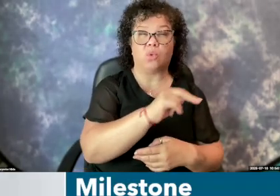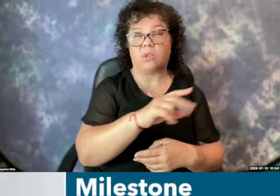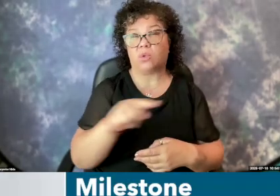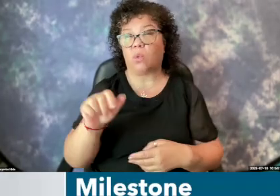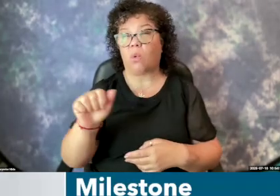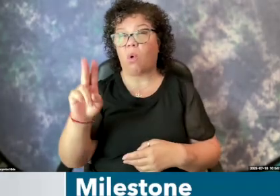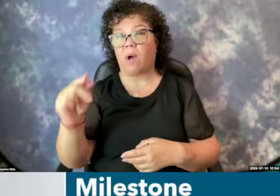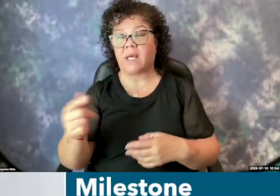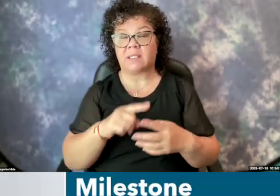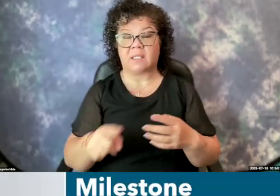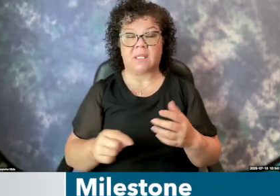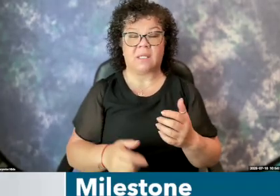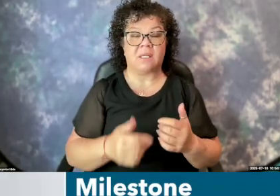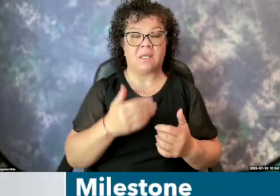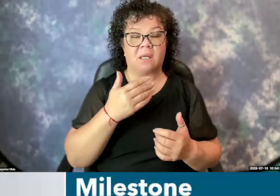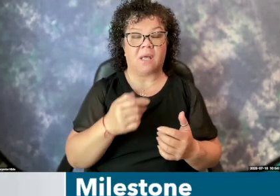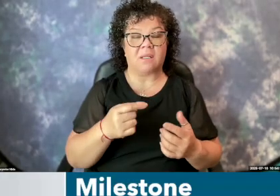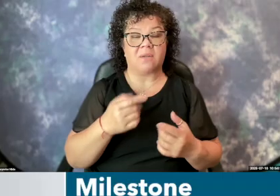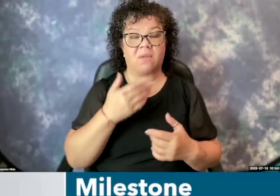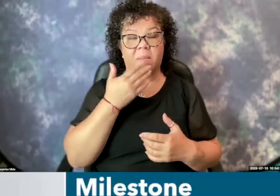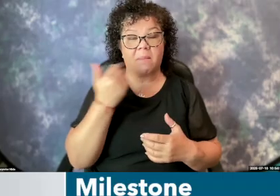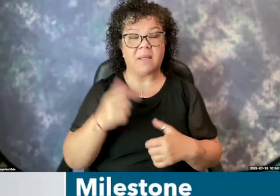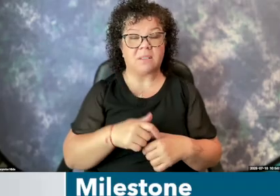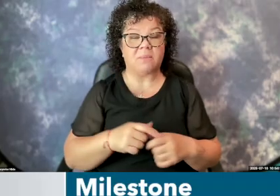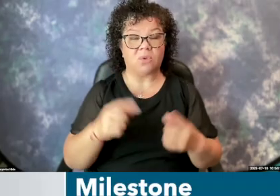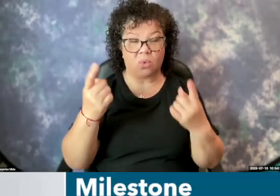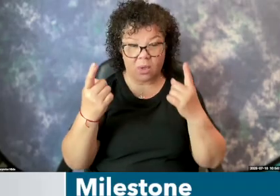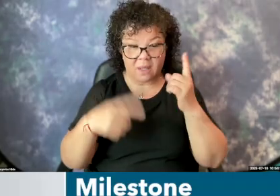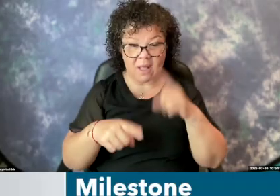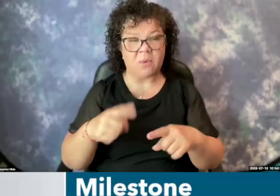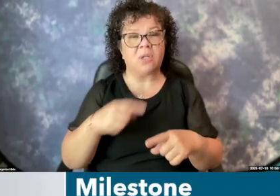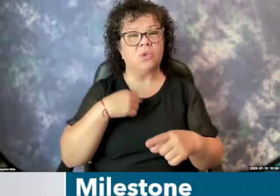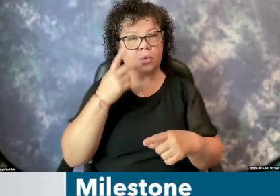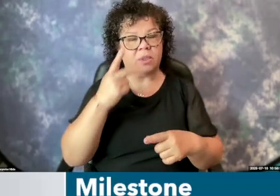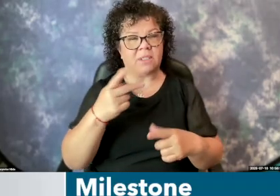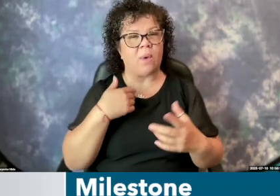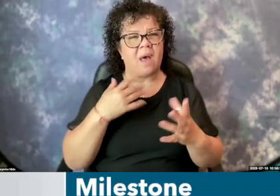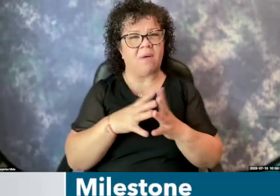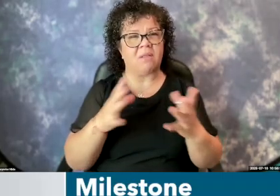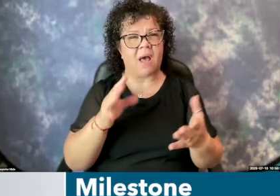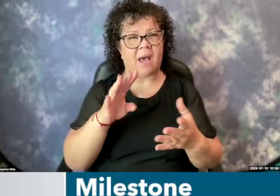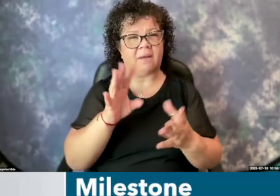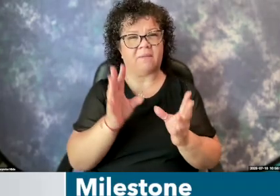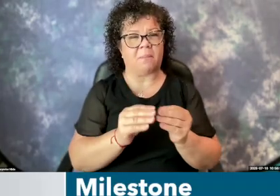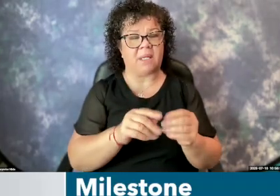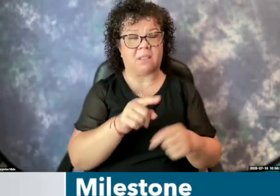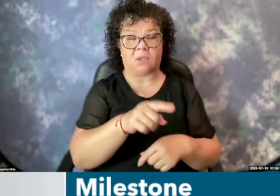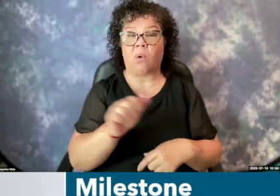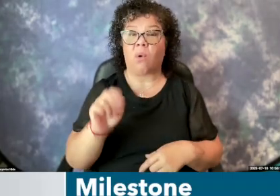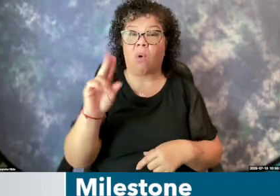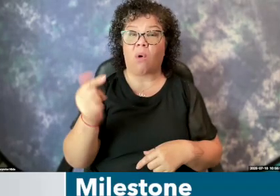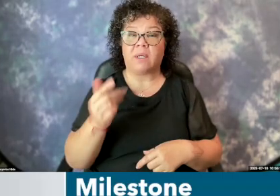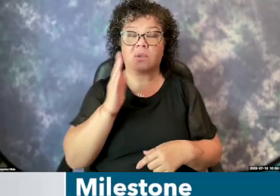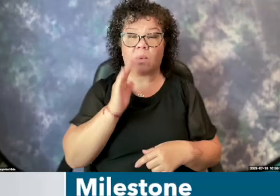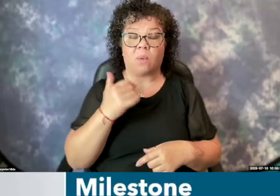plan. As you can see, we have a lot of meetings planned for these months. In August, we'll have the second of the work groups focused on the